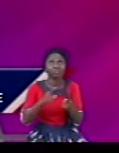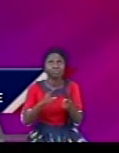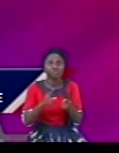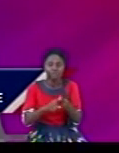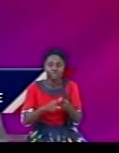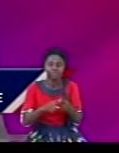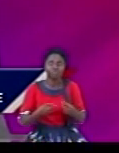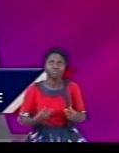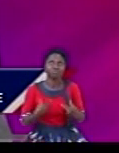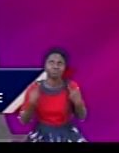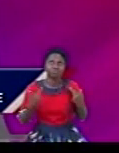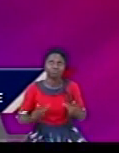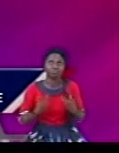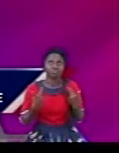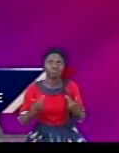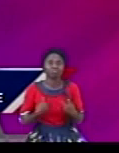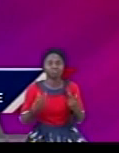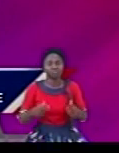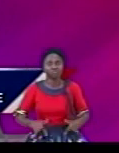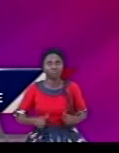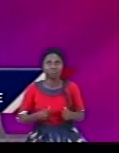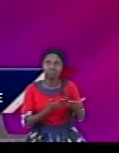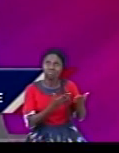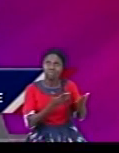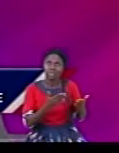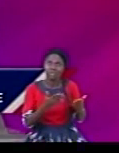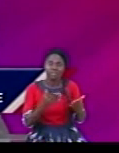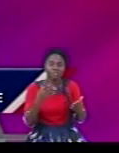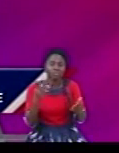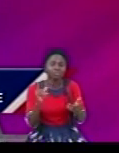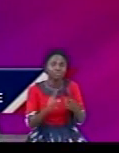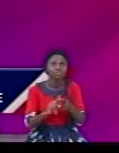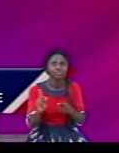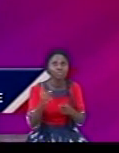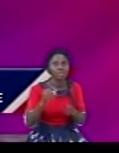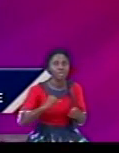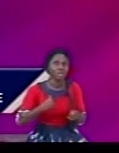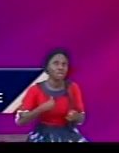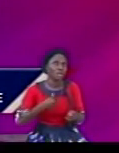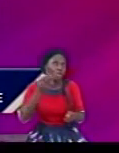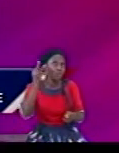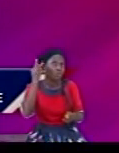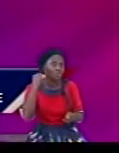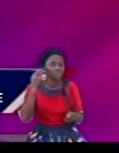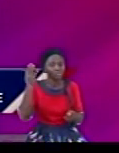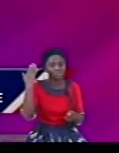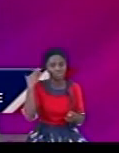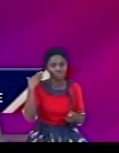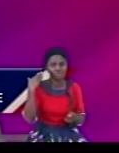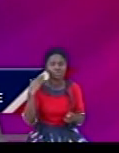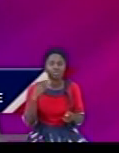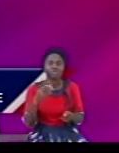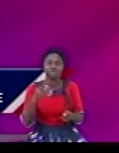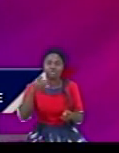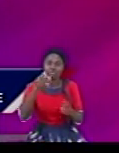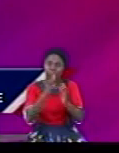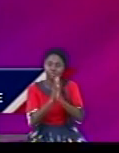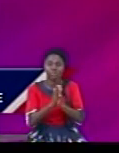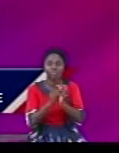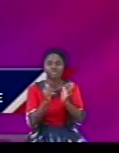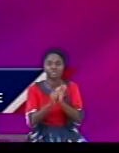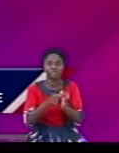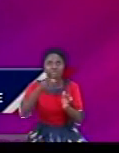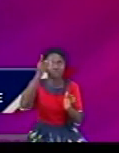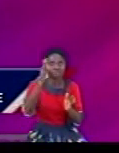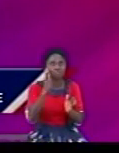the light, brought you to the light. They were willing to give even their own life for this word that